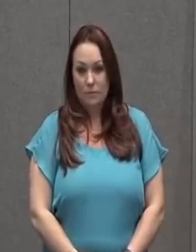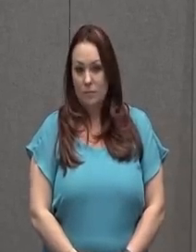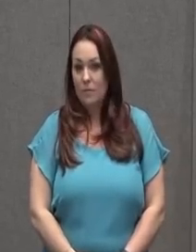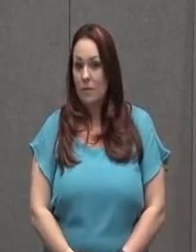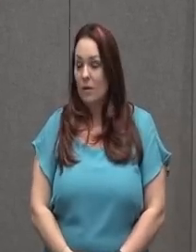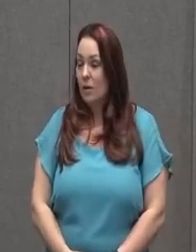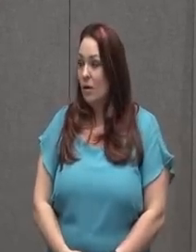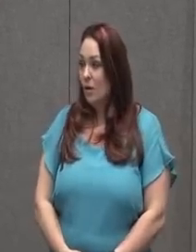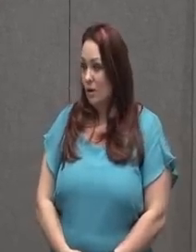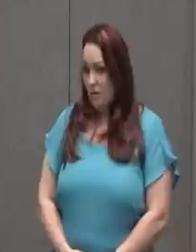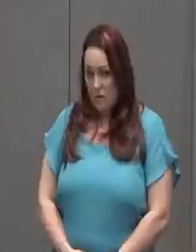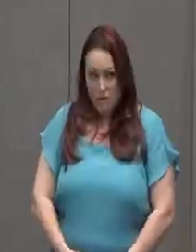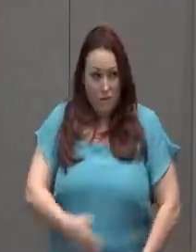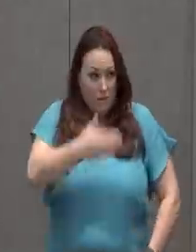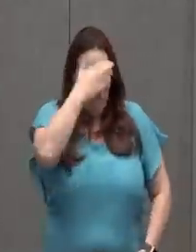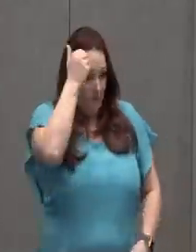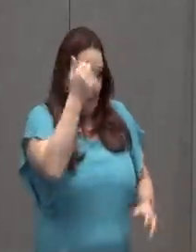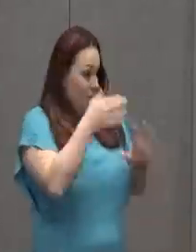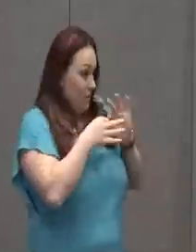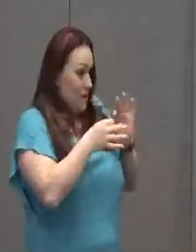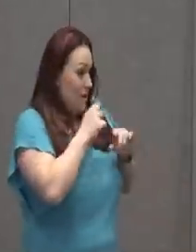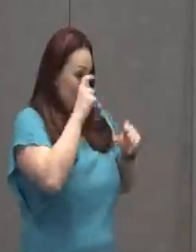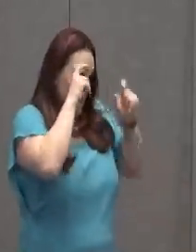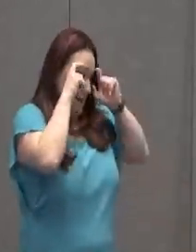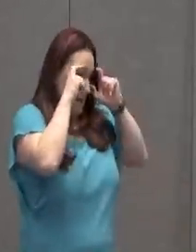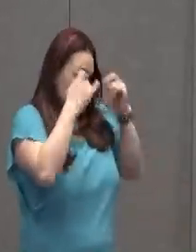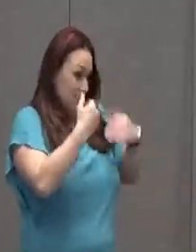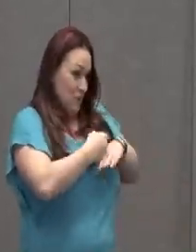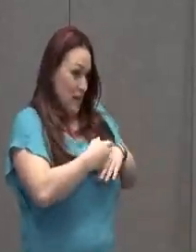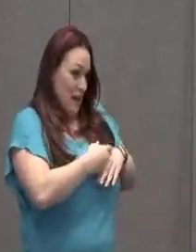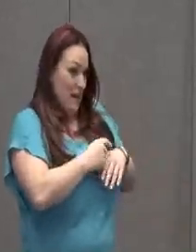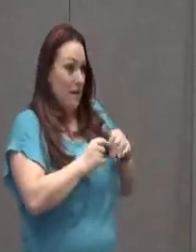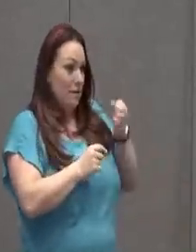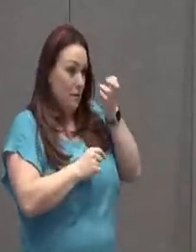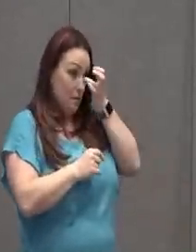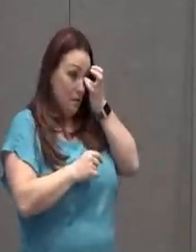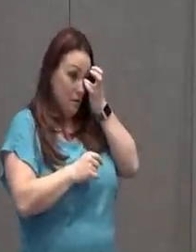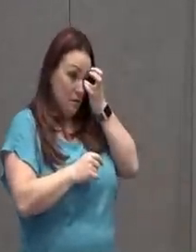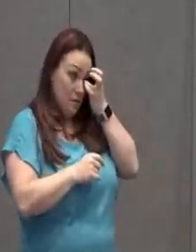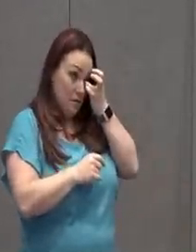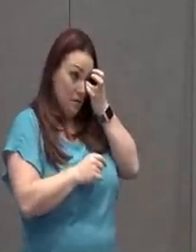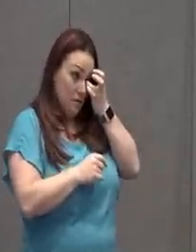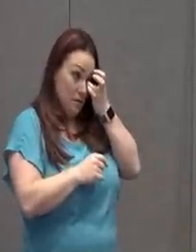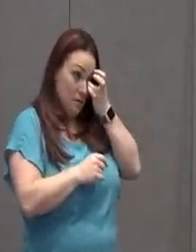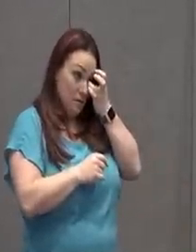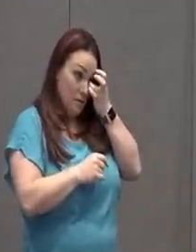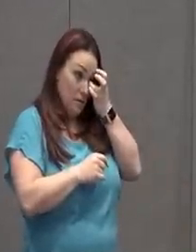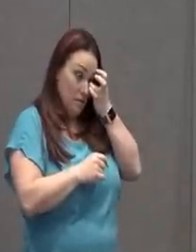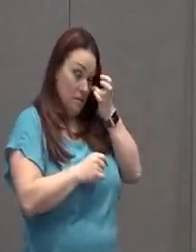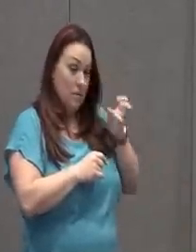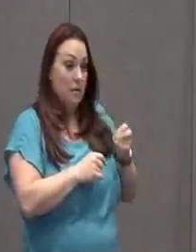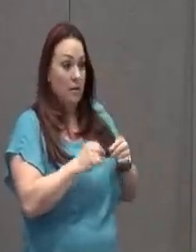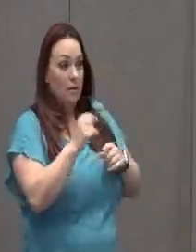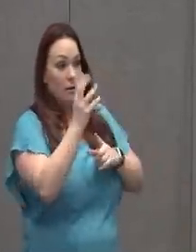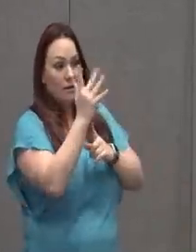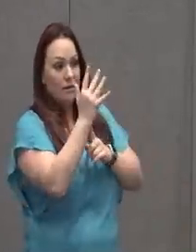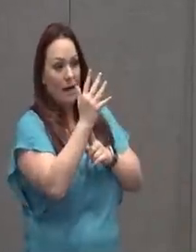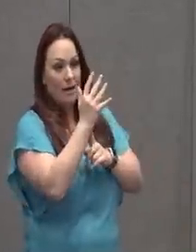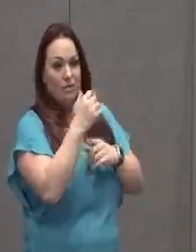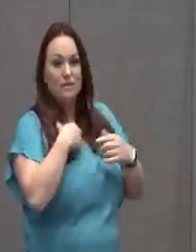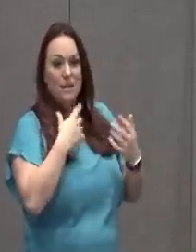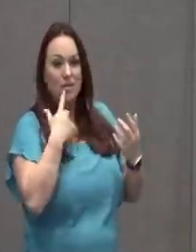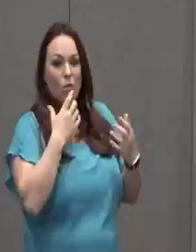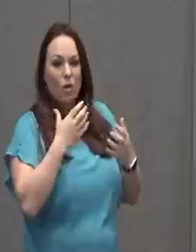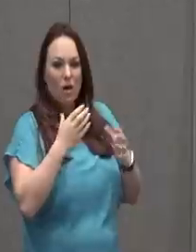today, so. Oh, and I brought mine. A candlestick holder? Ooh, I see it. Or like a goblet so or a